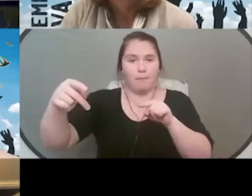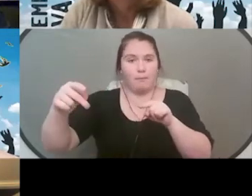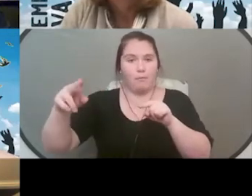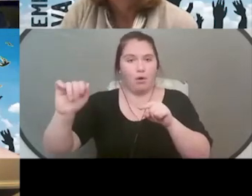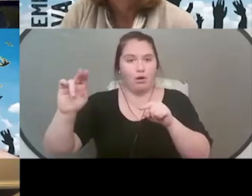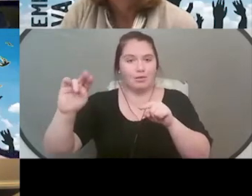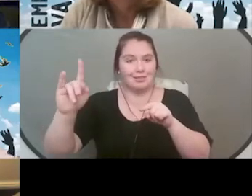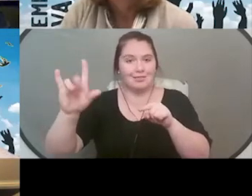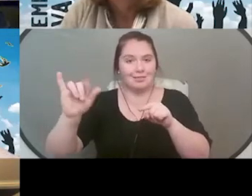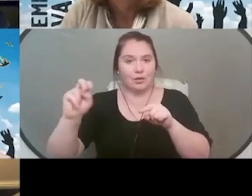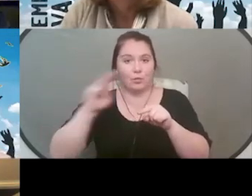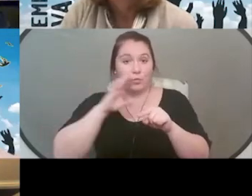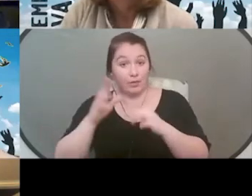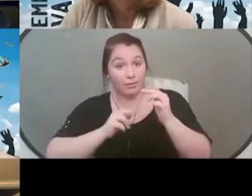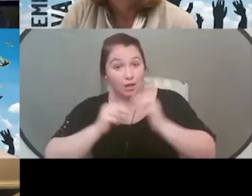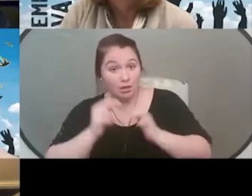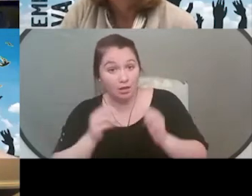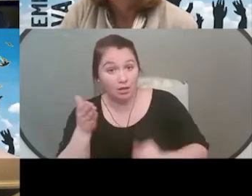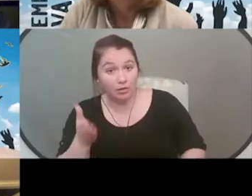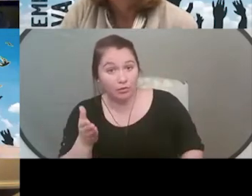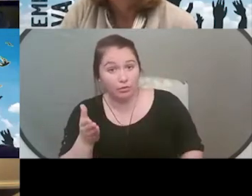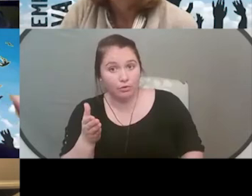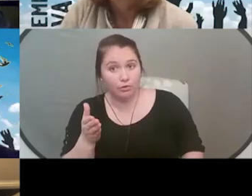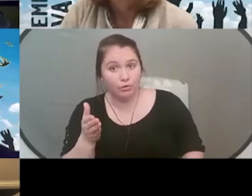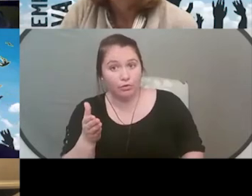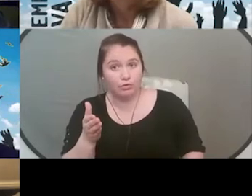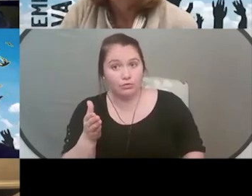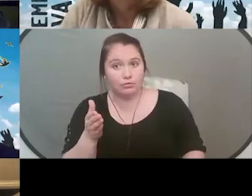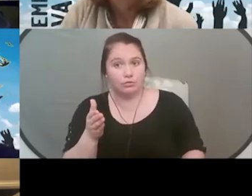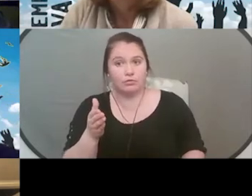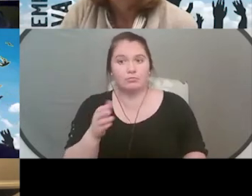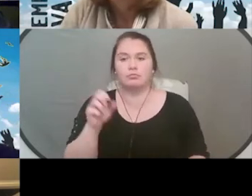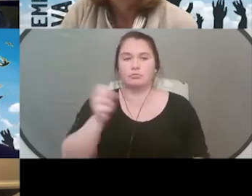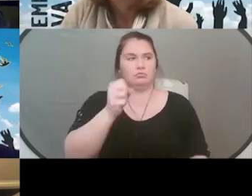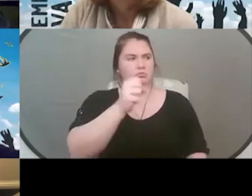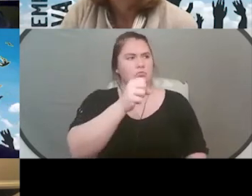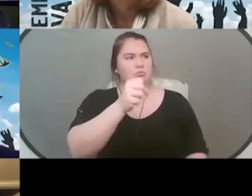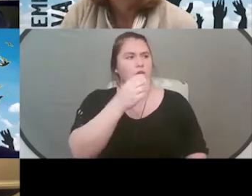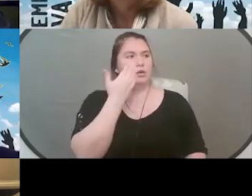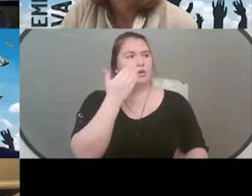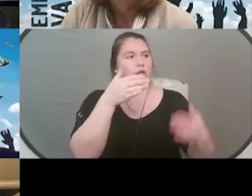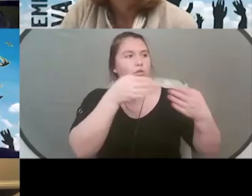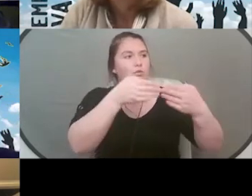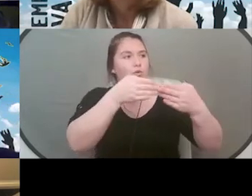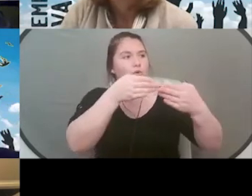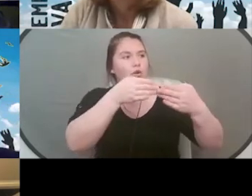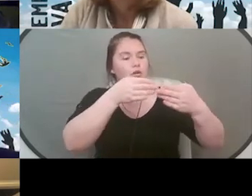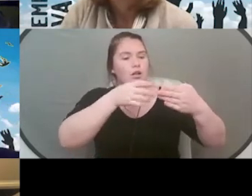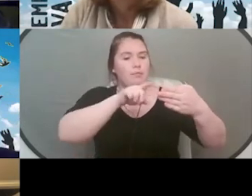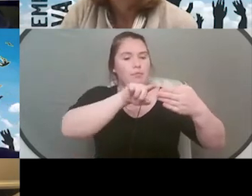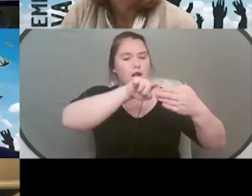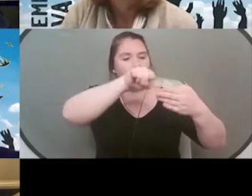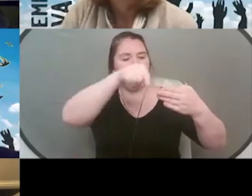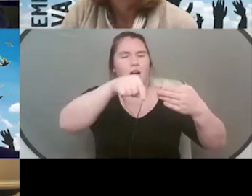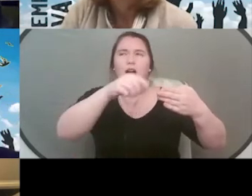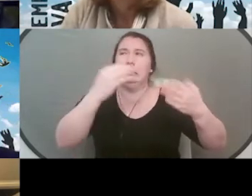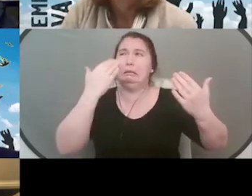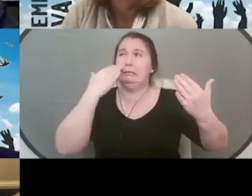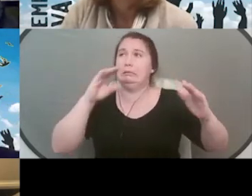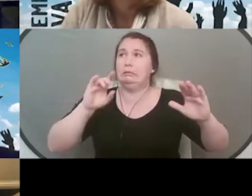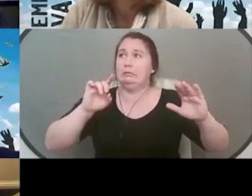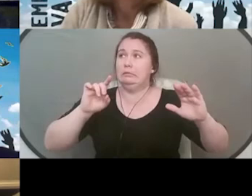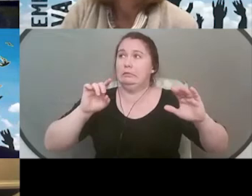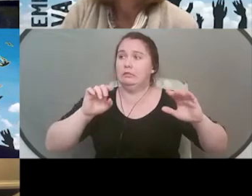built, or is there going to be right across be a between little caddy corner and a further, I don't know my directions very well, but a